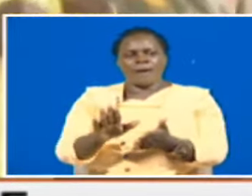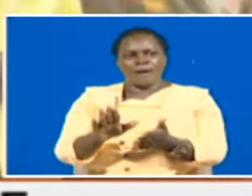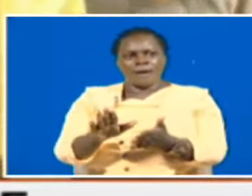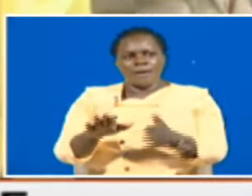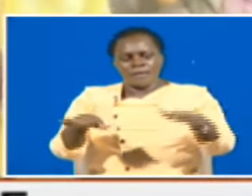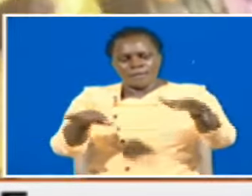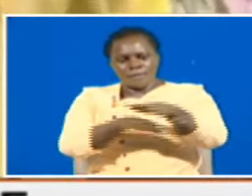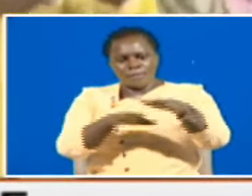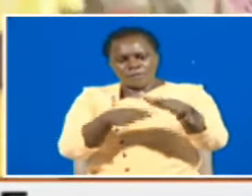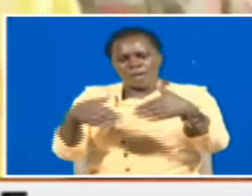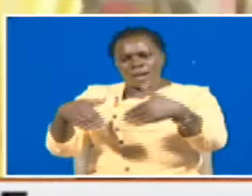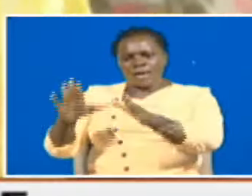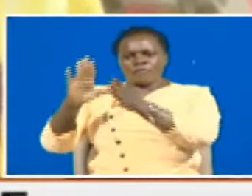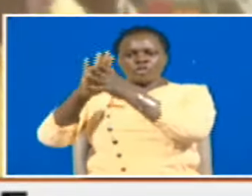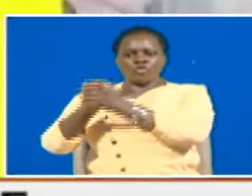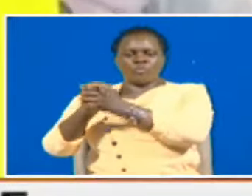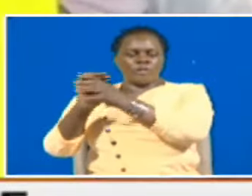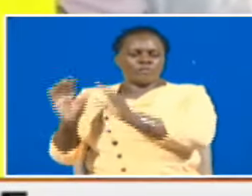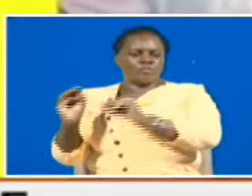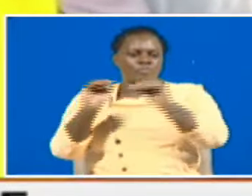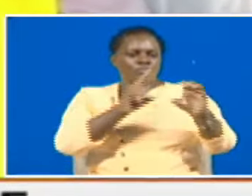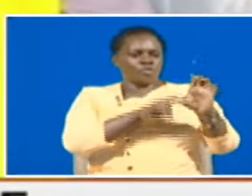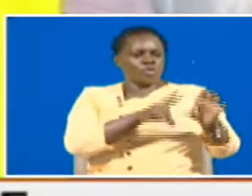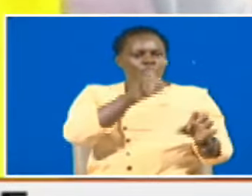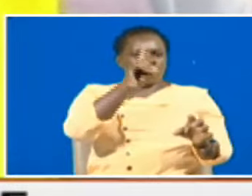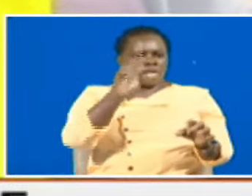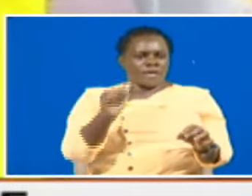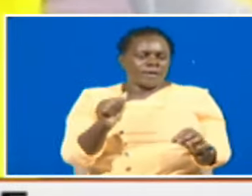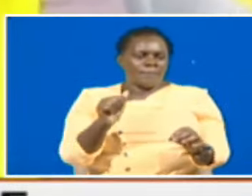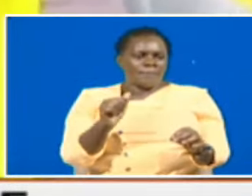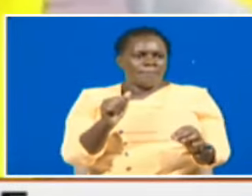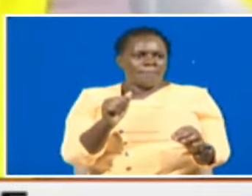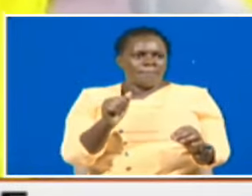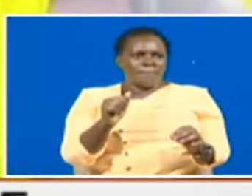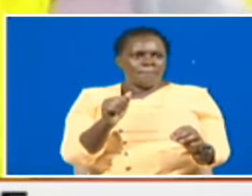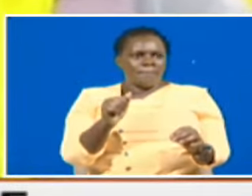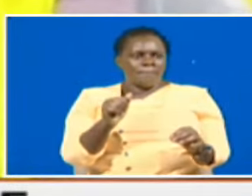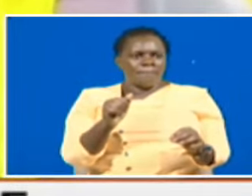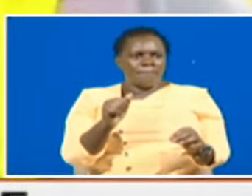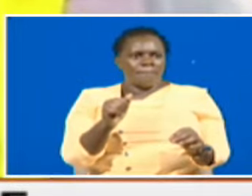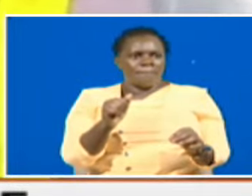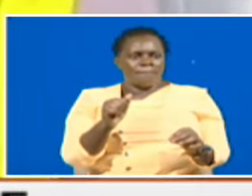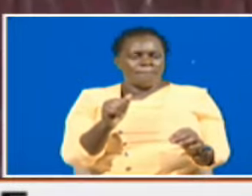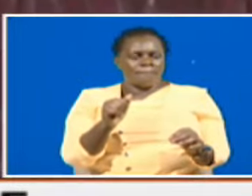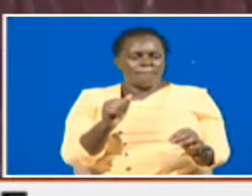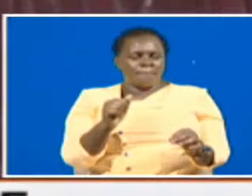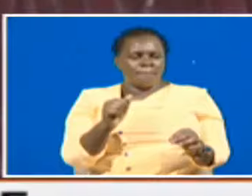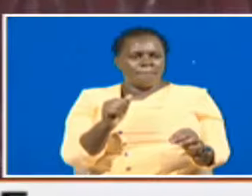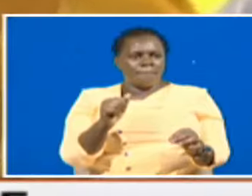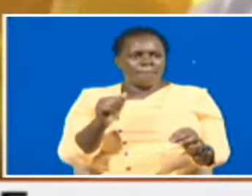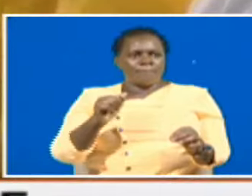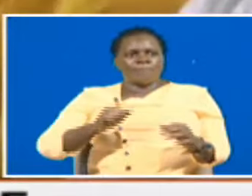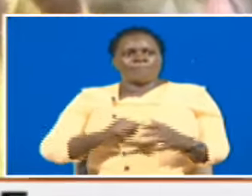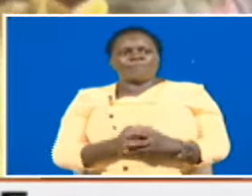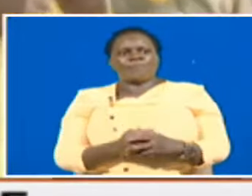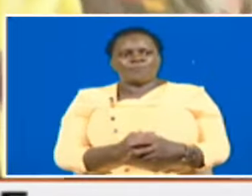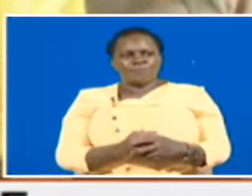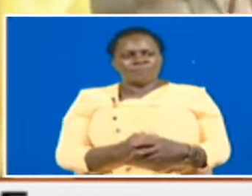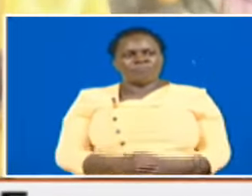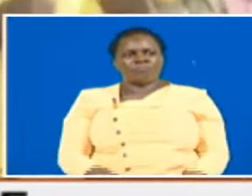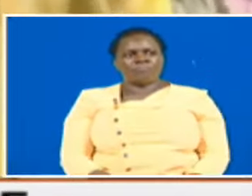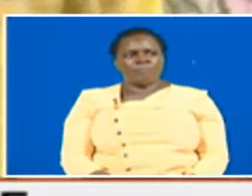deputy for ditching Jubilee Party, which they were elected on in the last general election to join the ruling party UDA.